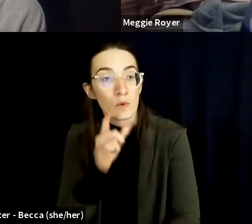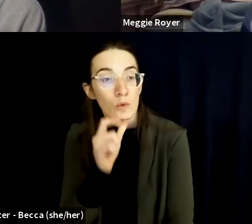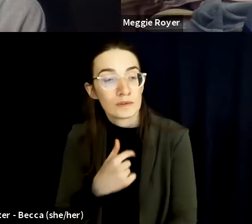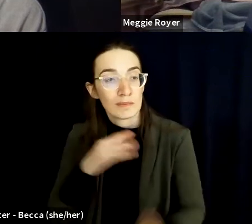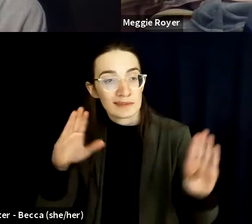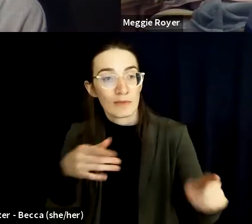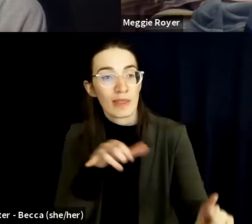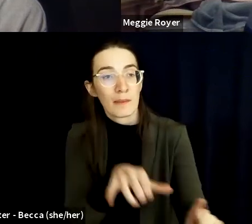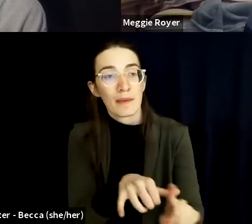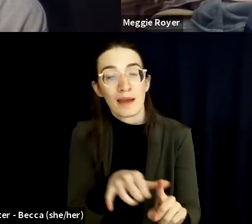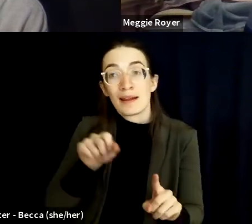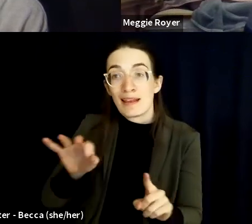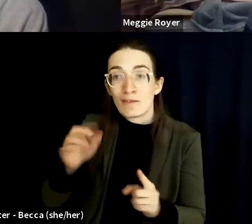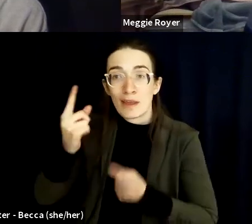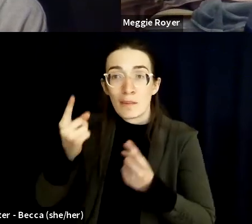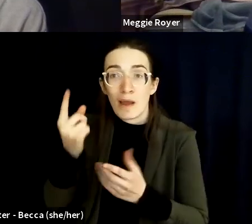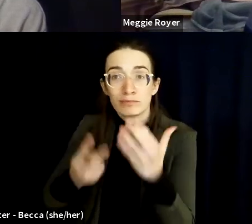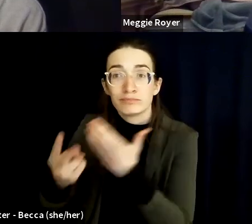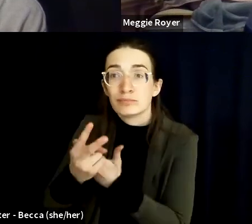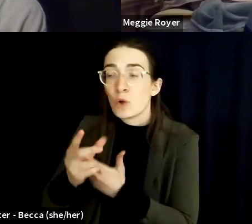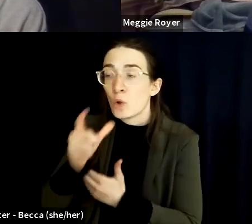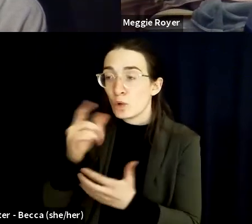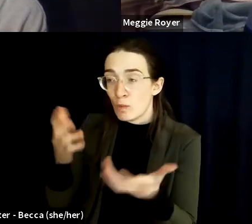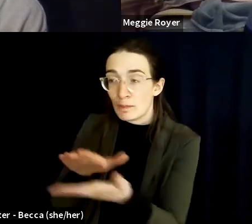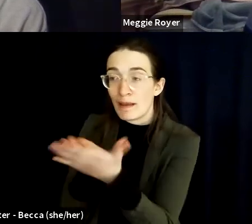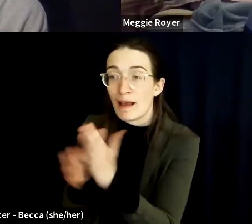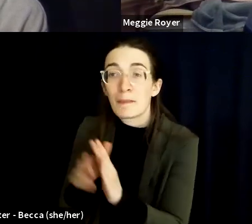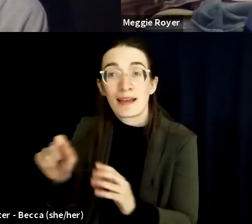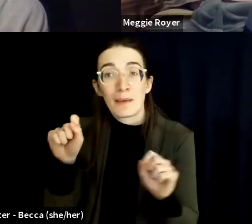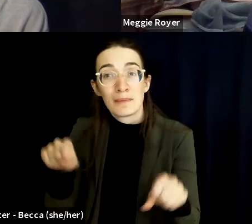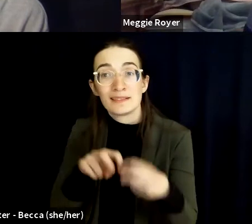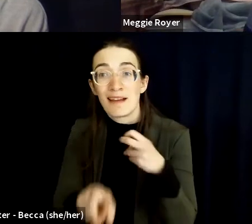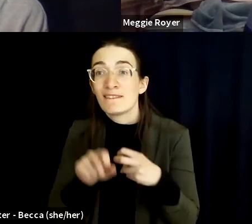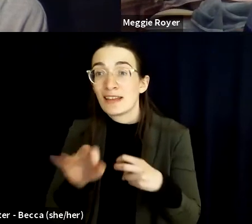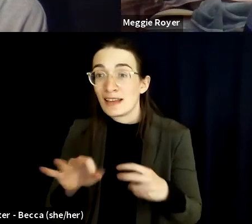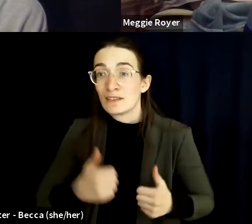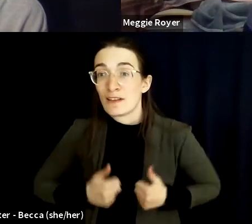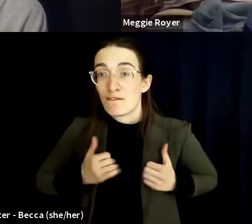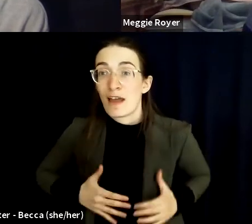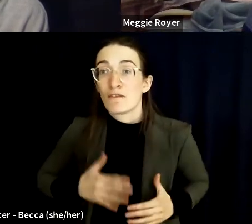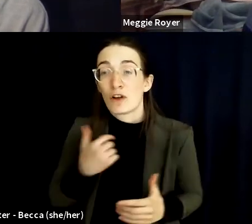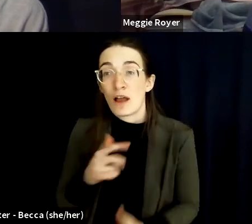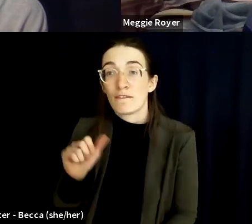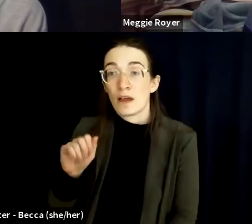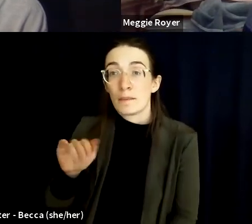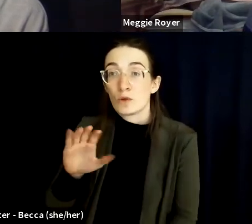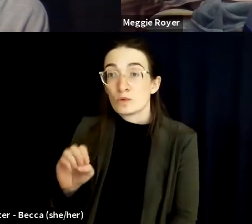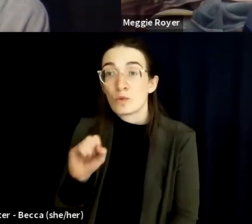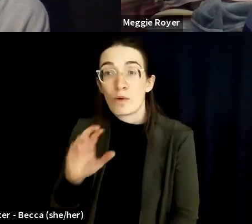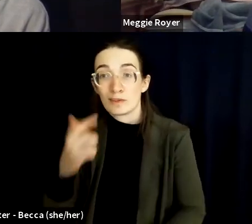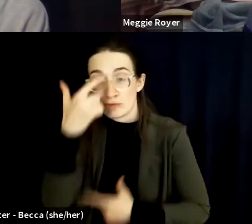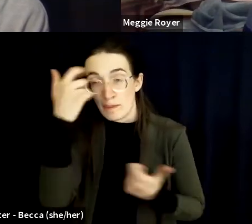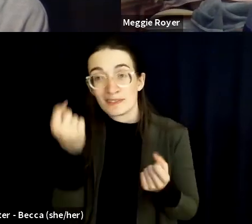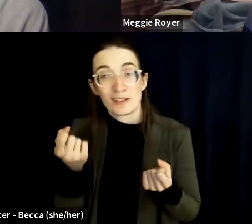that thinking about who you want to be can be difficult if you're a survivor of abuse or of trauma. Because a lot of times